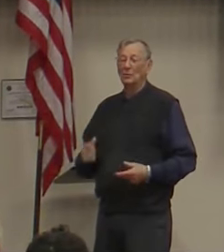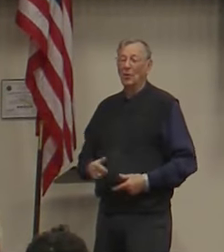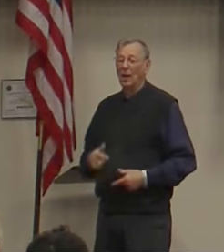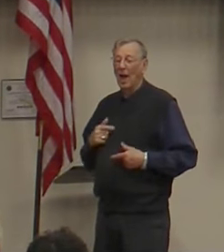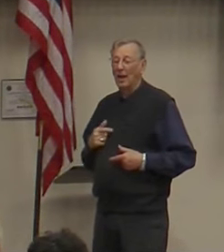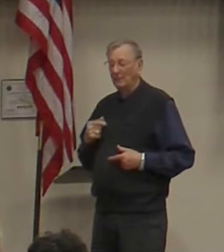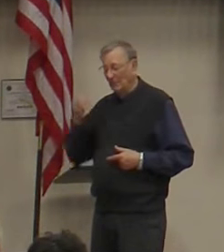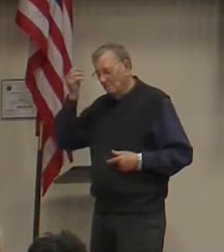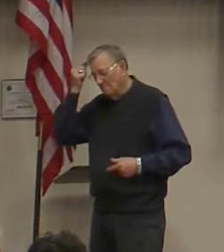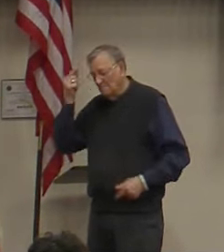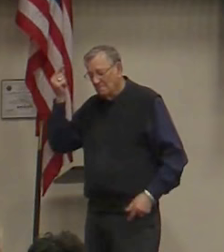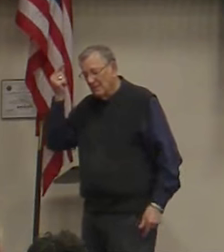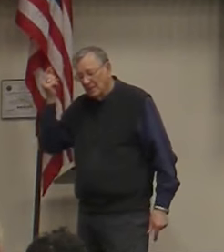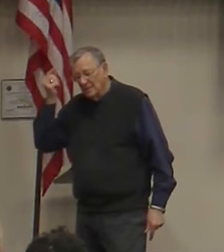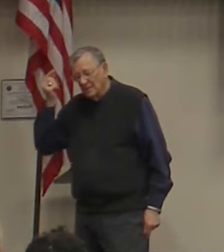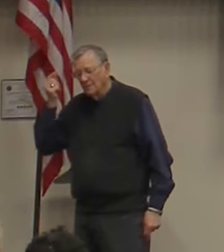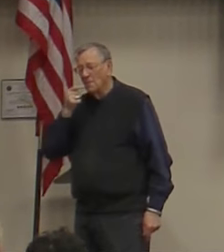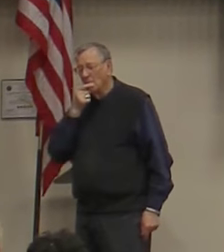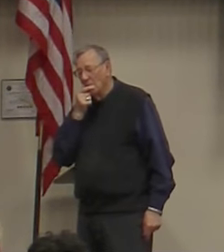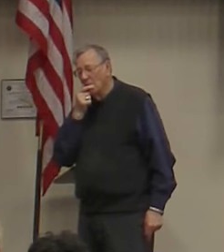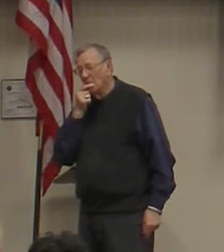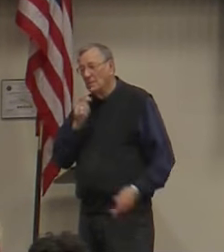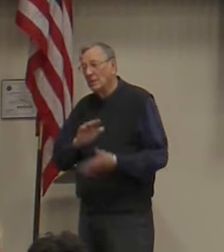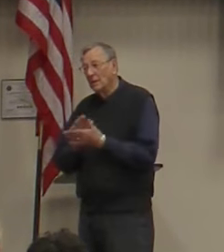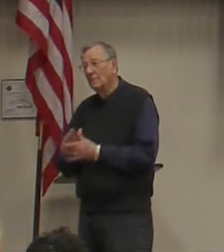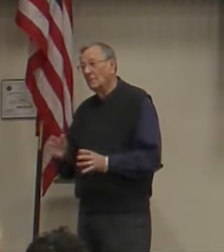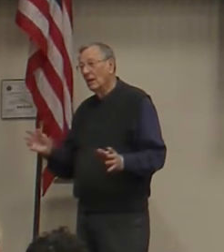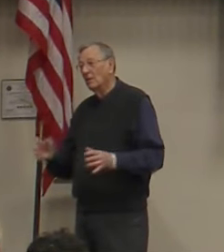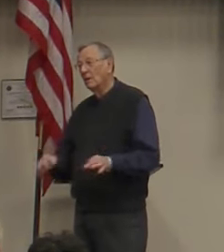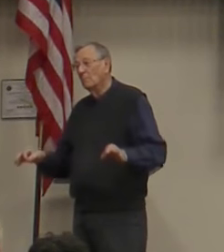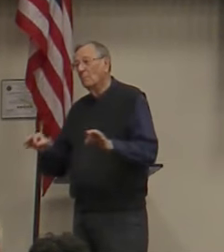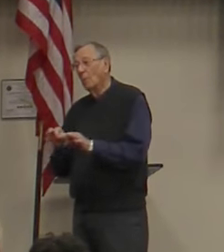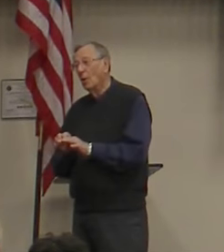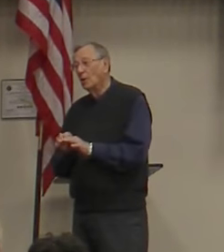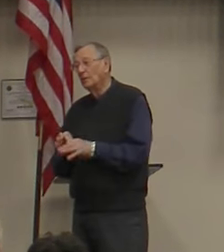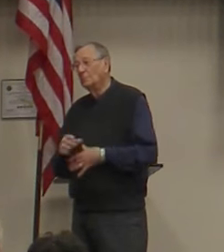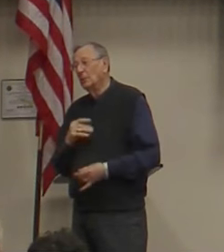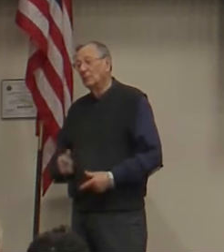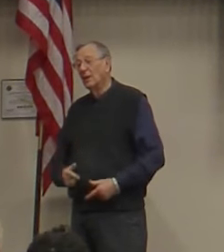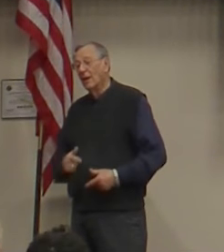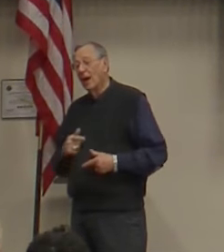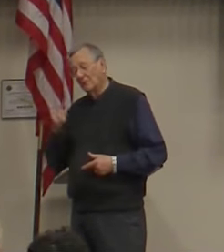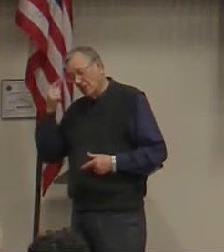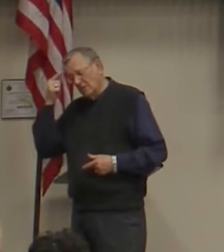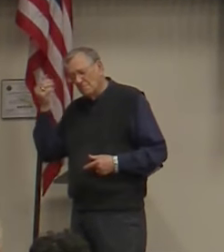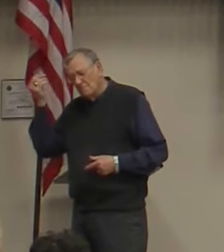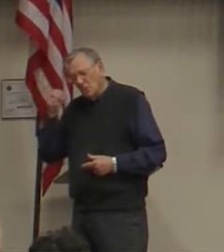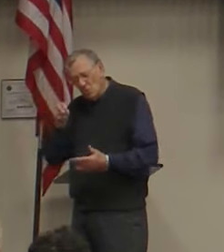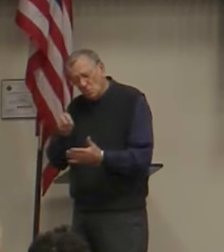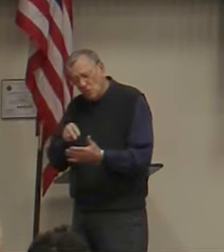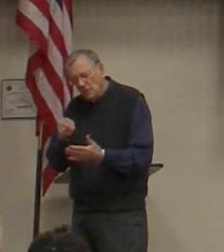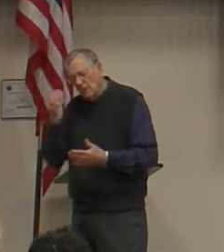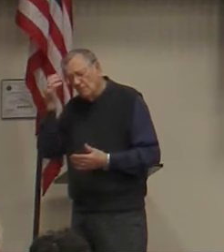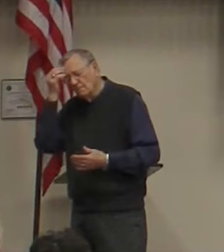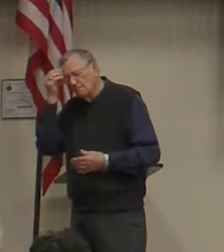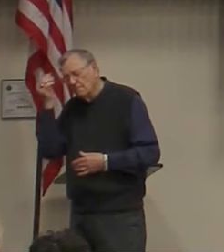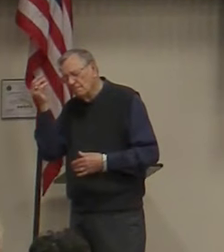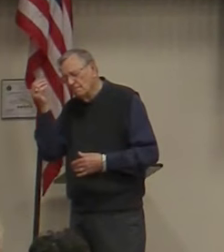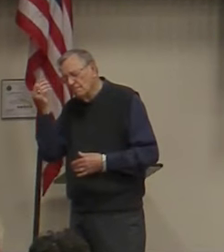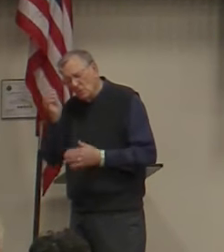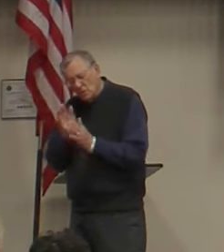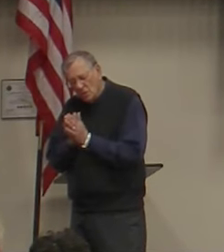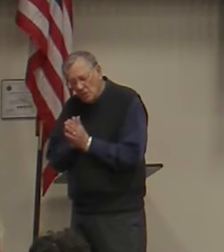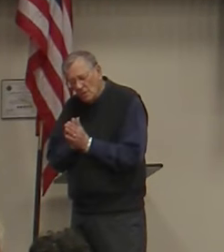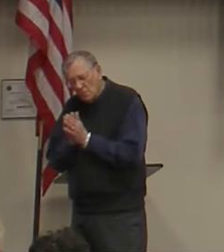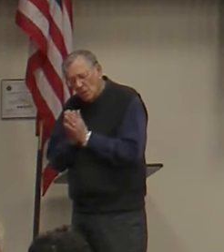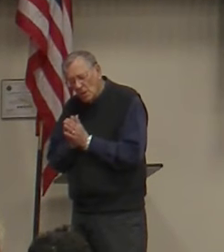meditation, because it's become very, very important to me. Reading God's Word, praying,